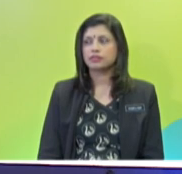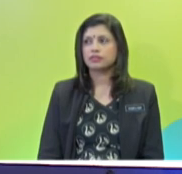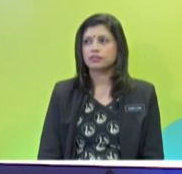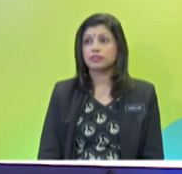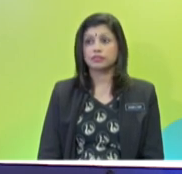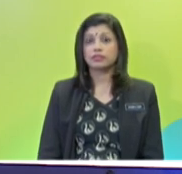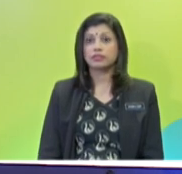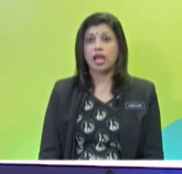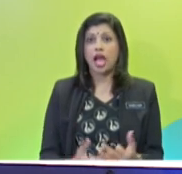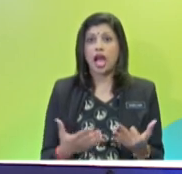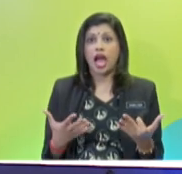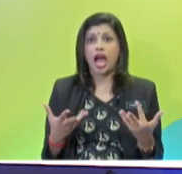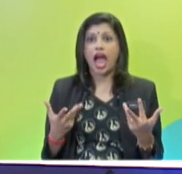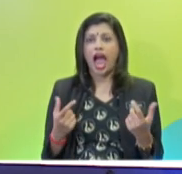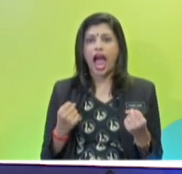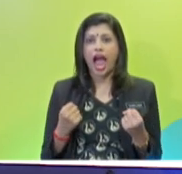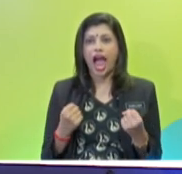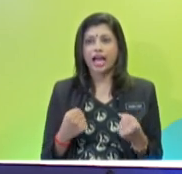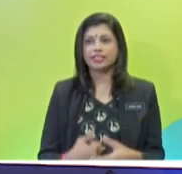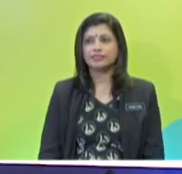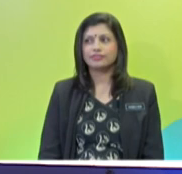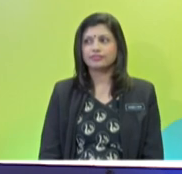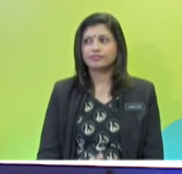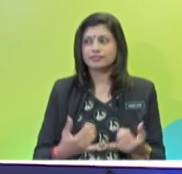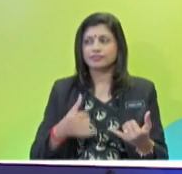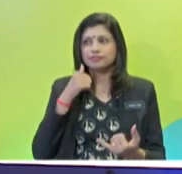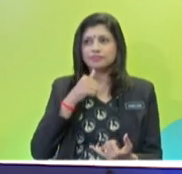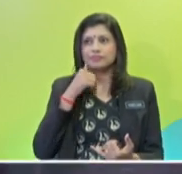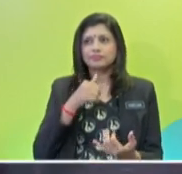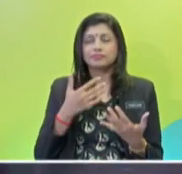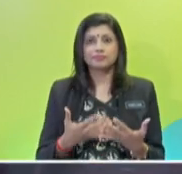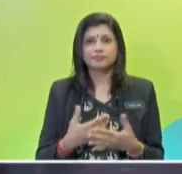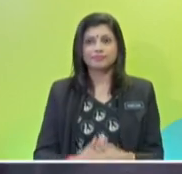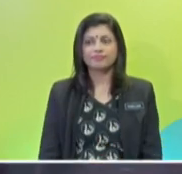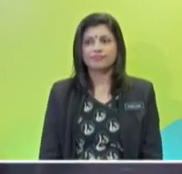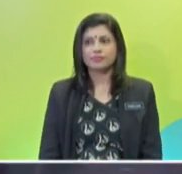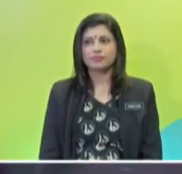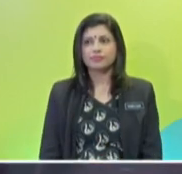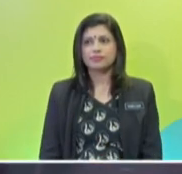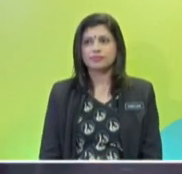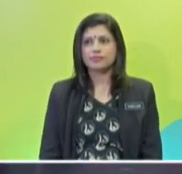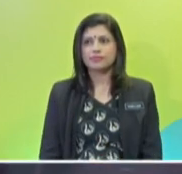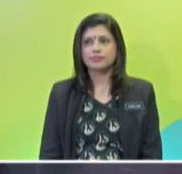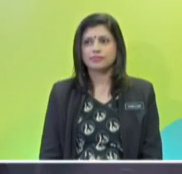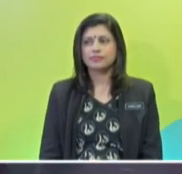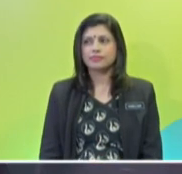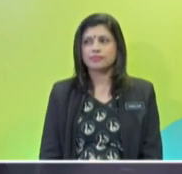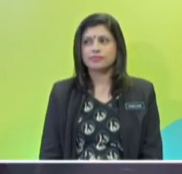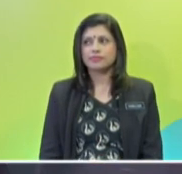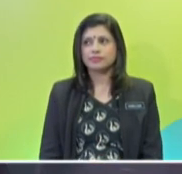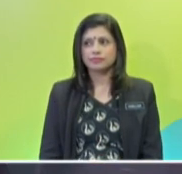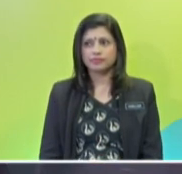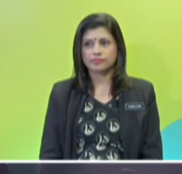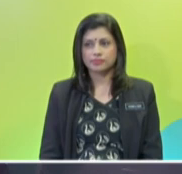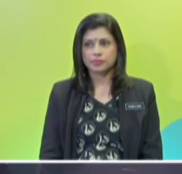god. We're so close. All right. So, boys team. Okay, let's now do it, boys. It's Akif. We got this. Okay, Akif. We are counting